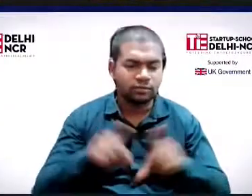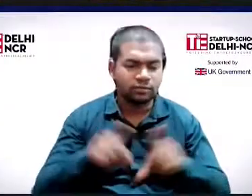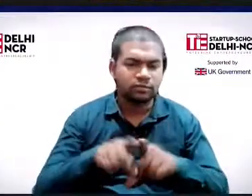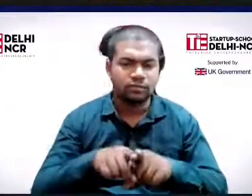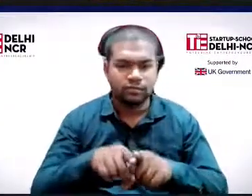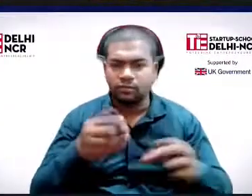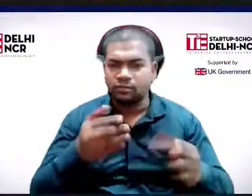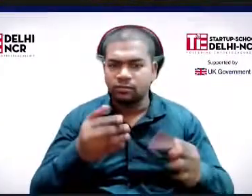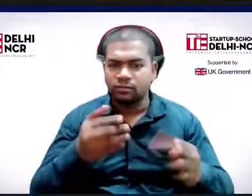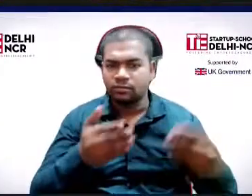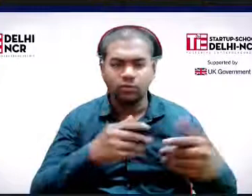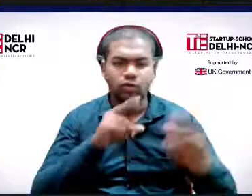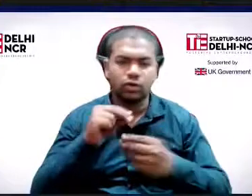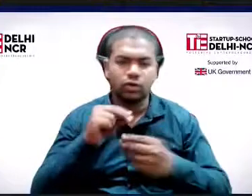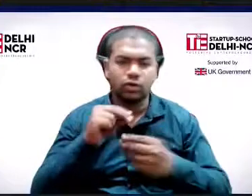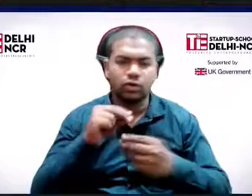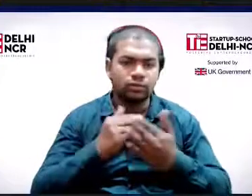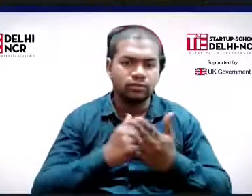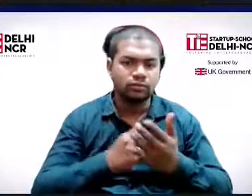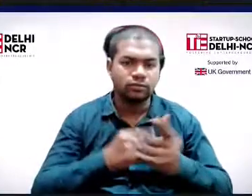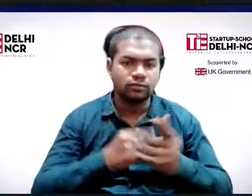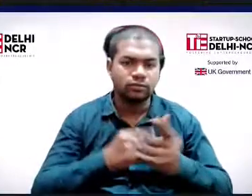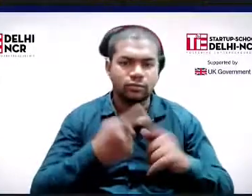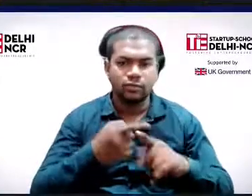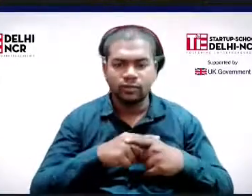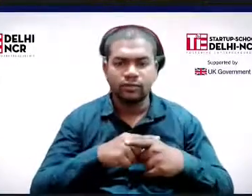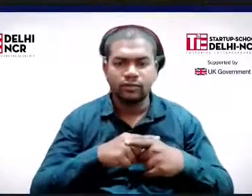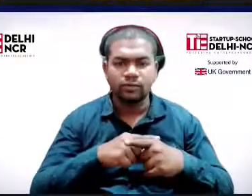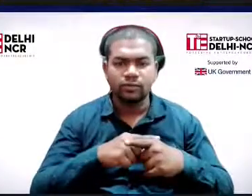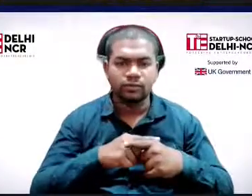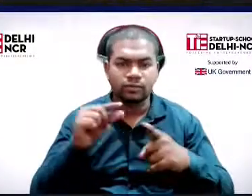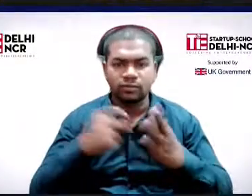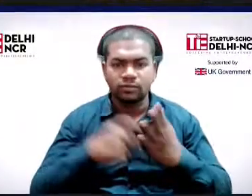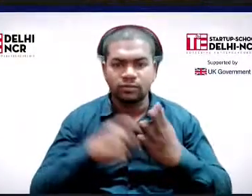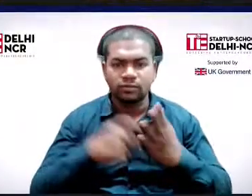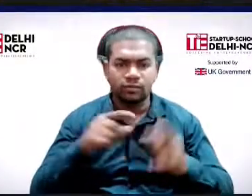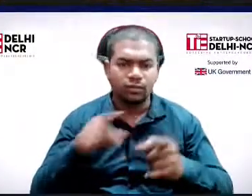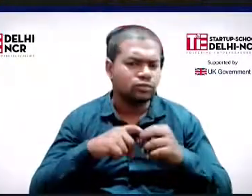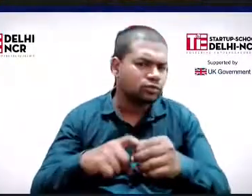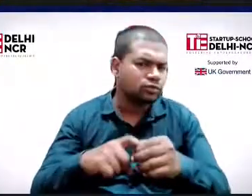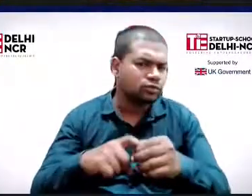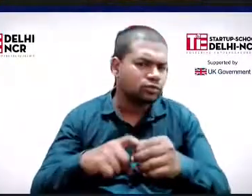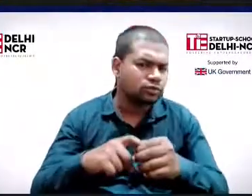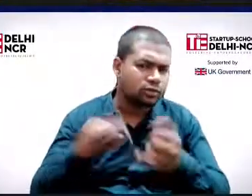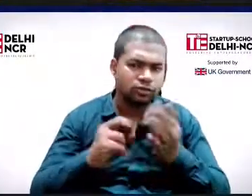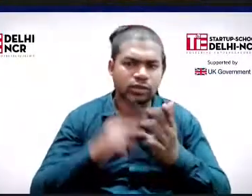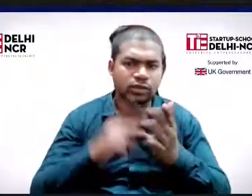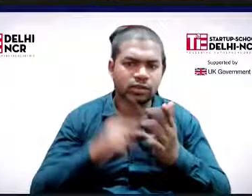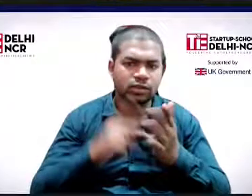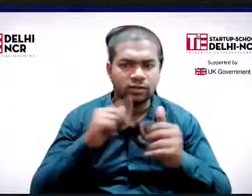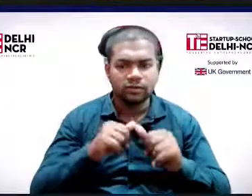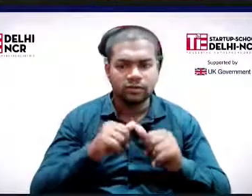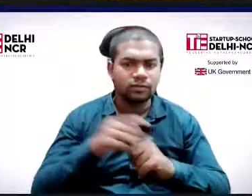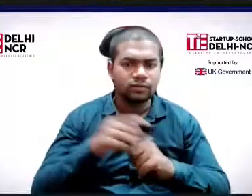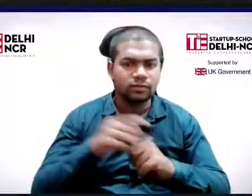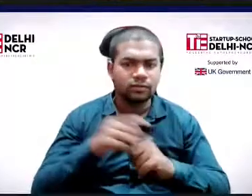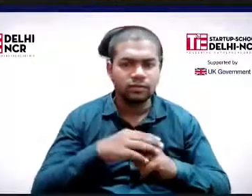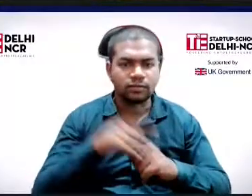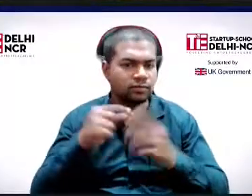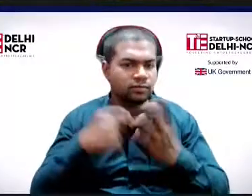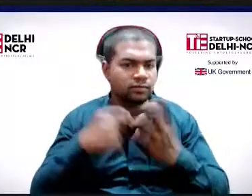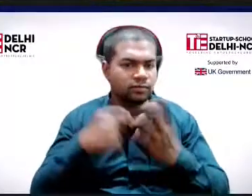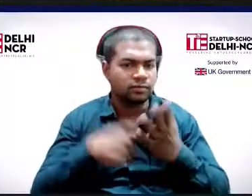were talking about from prototype to market. And my question to Sonia would be, from